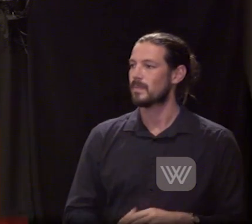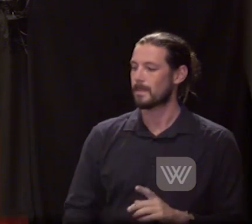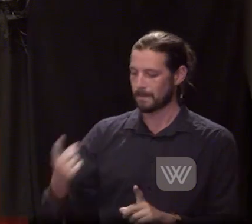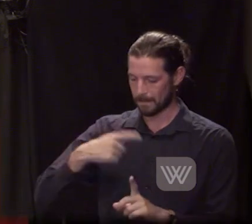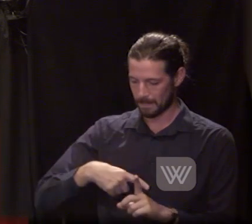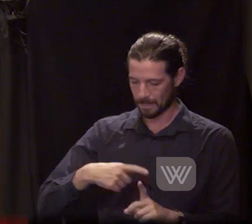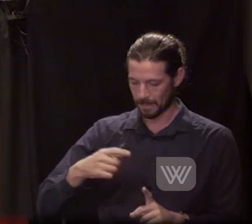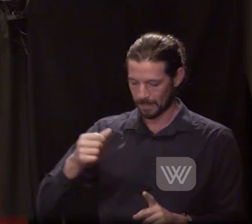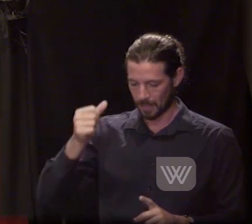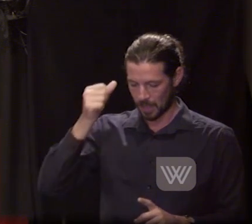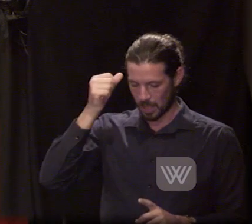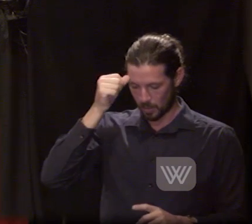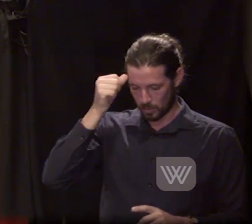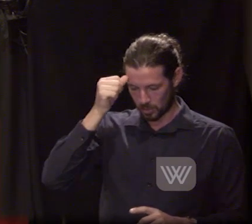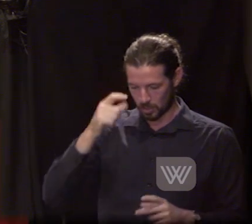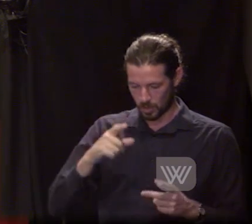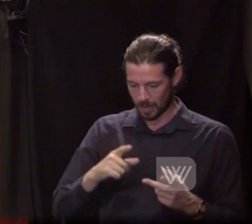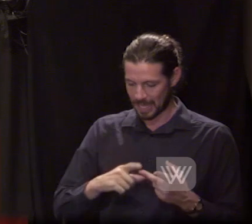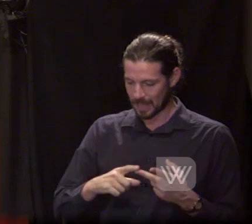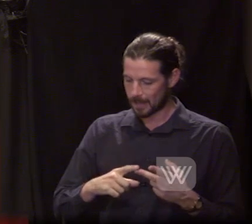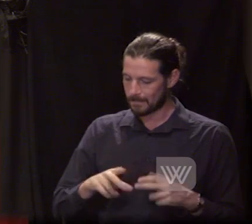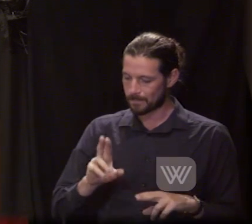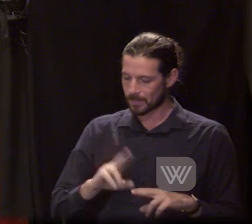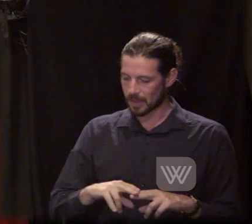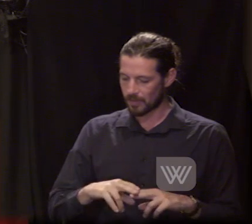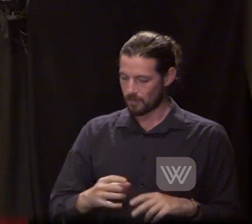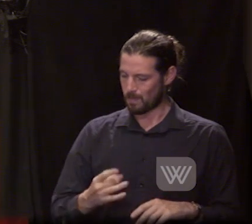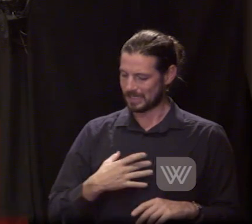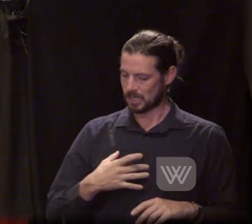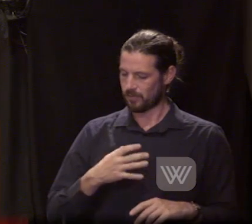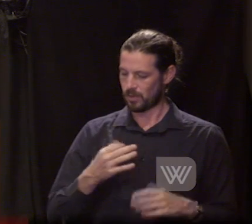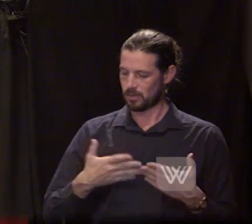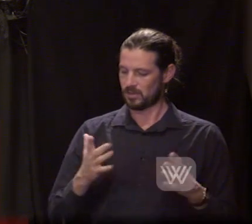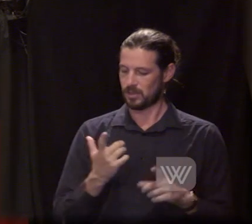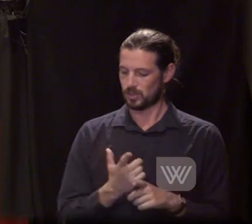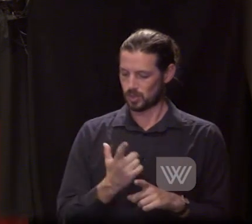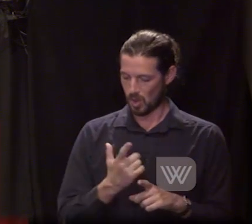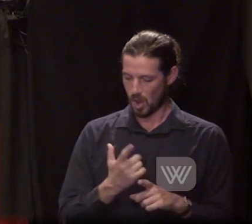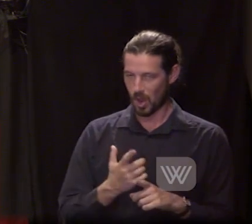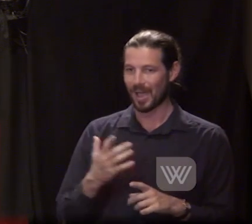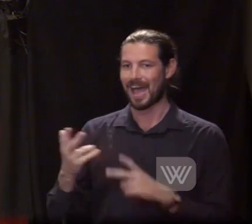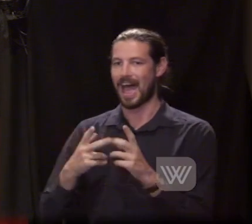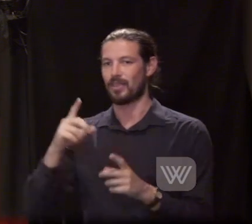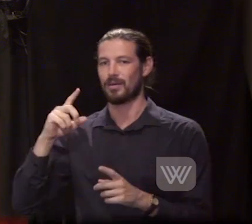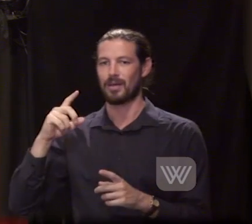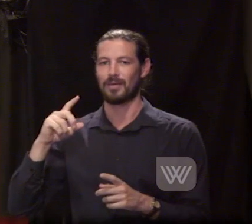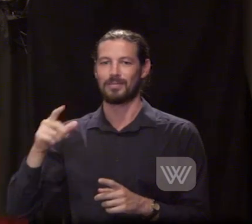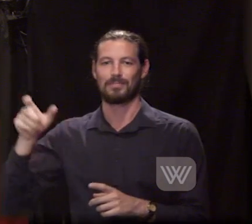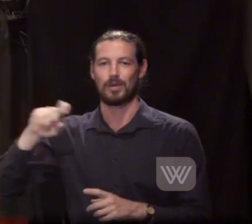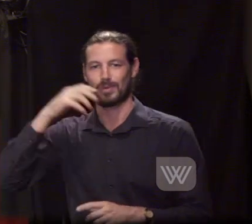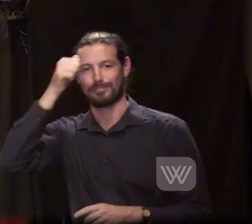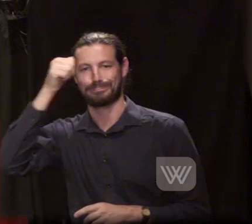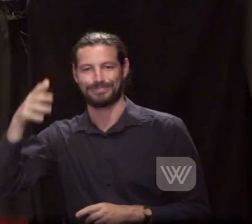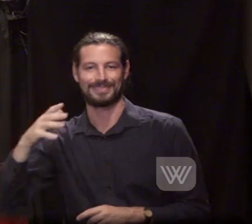that if you didn't self-report, then somebody was going to be reporting on you anyways, so you might as well own up to it. And so, if somebody